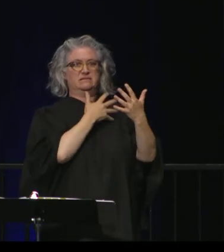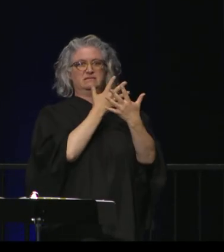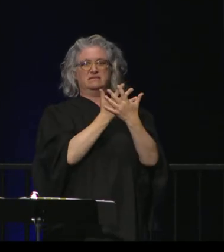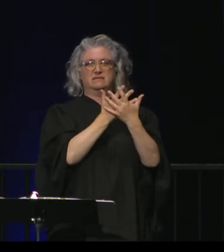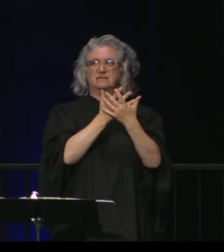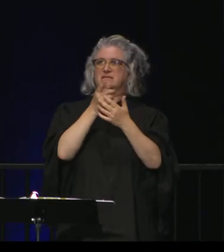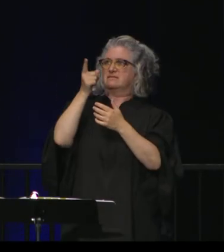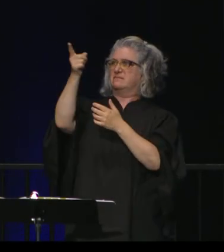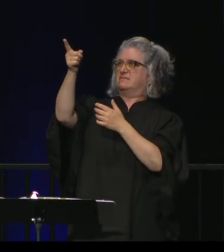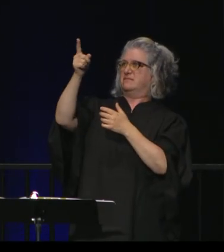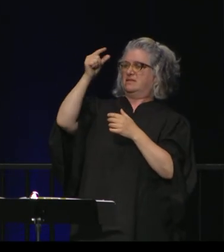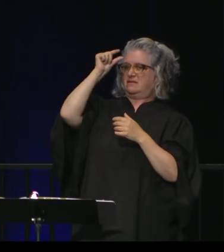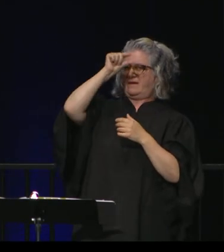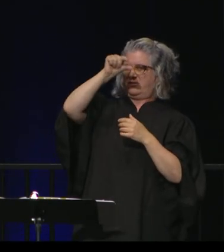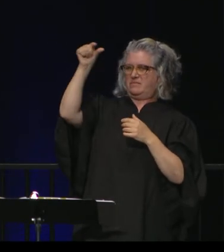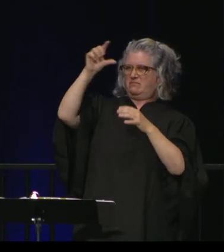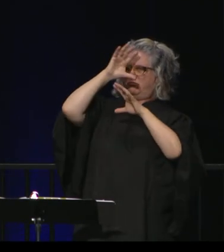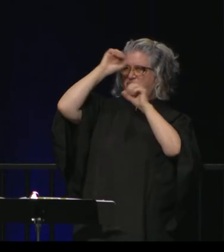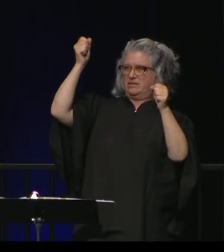of South Africa.